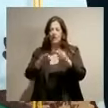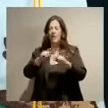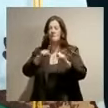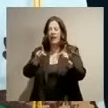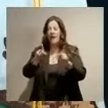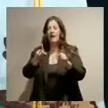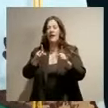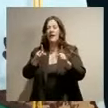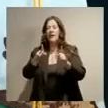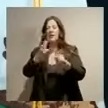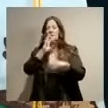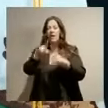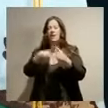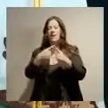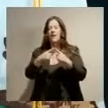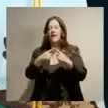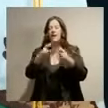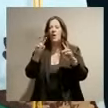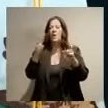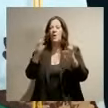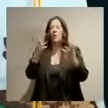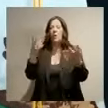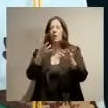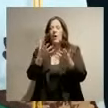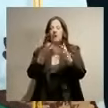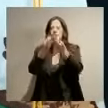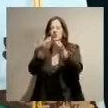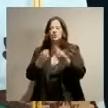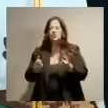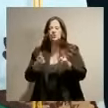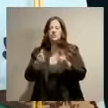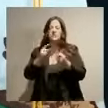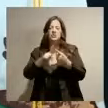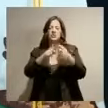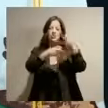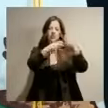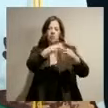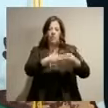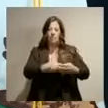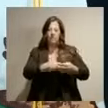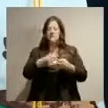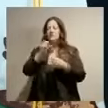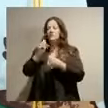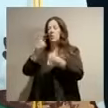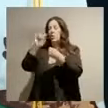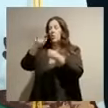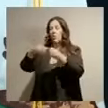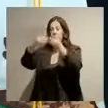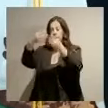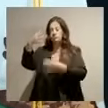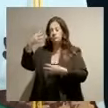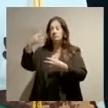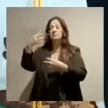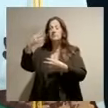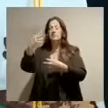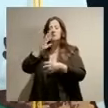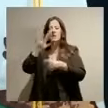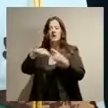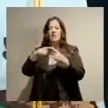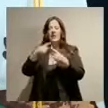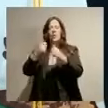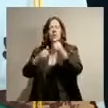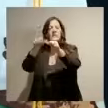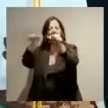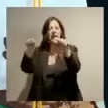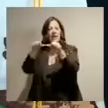back to building upon solutions from the governor's budget. And then we also are talking about solutions for the